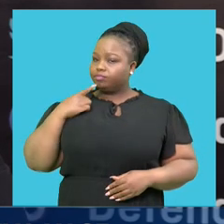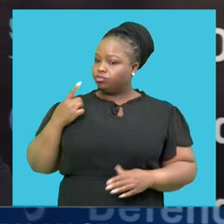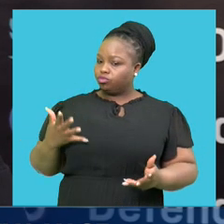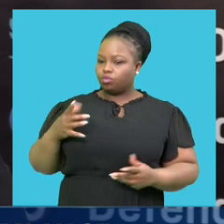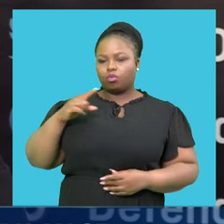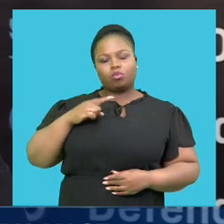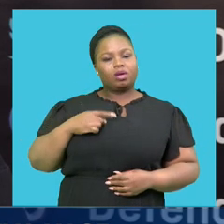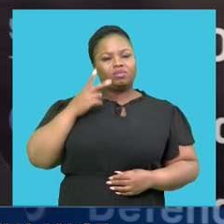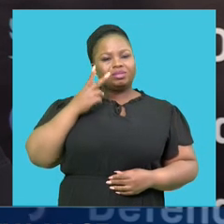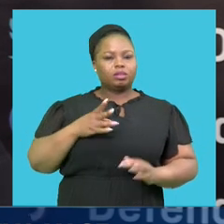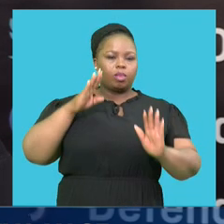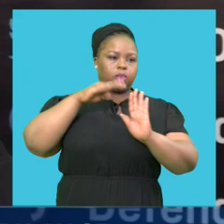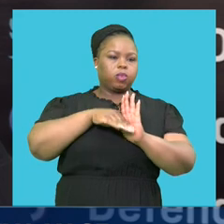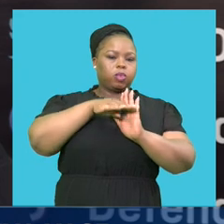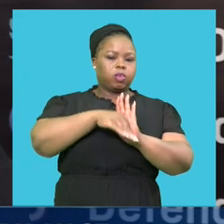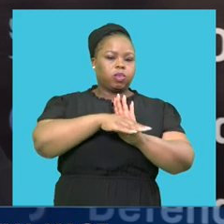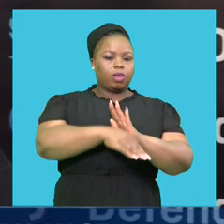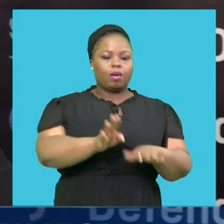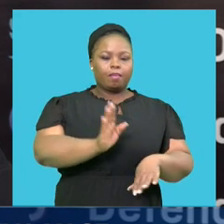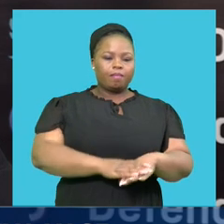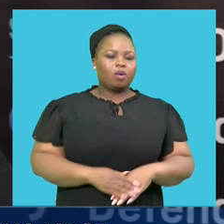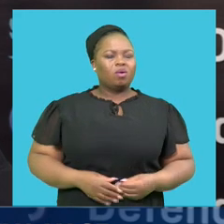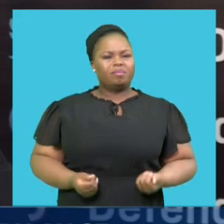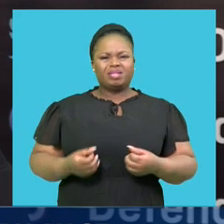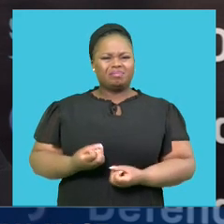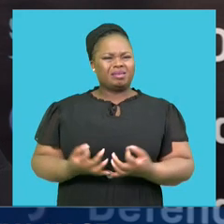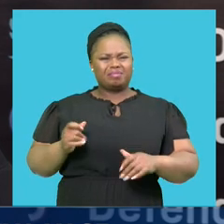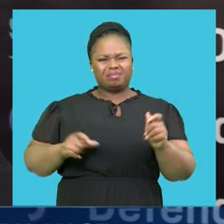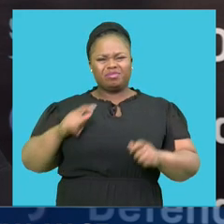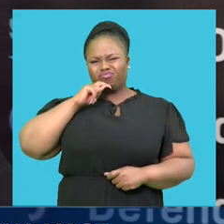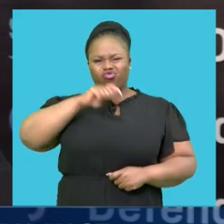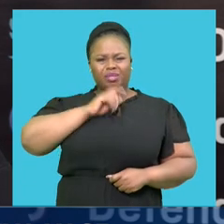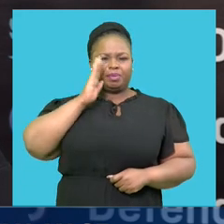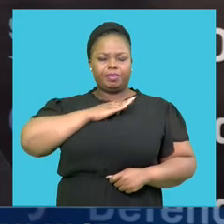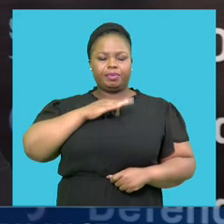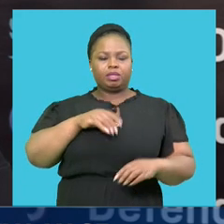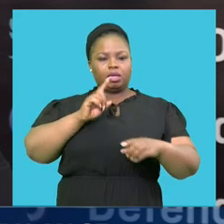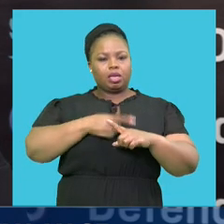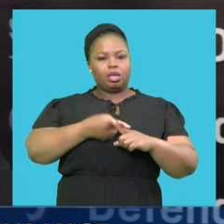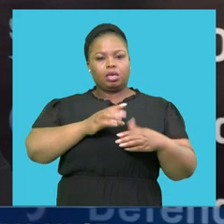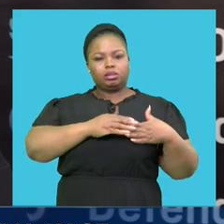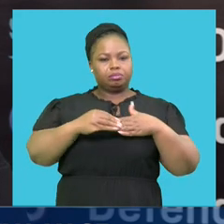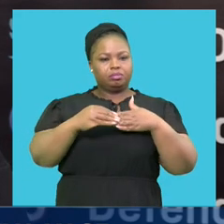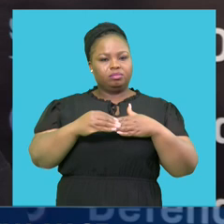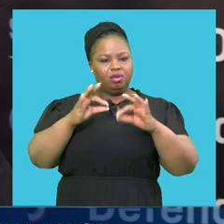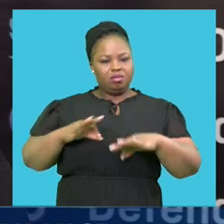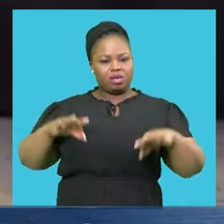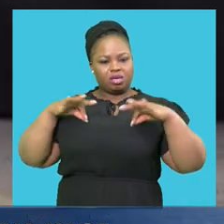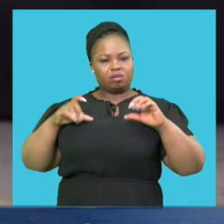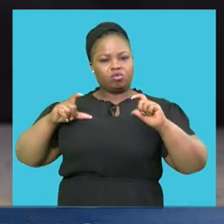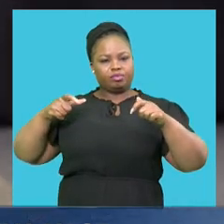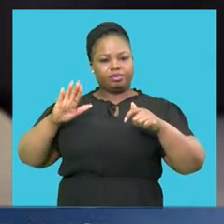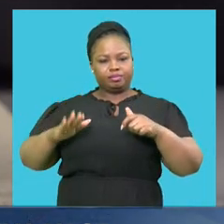wake of the significant decline in citizen confidence and trust in the leadership of the executive mayor and his mayoral committee.